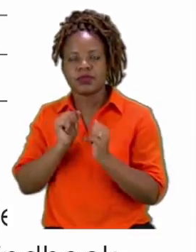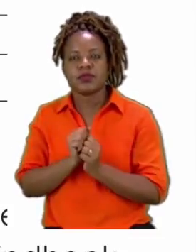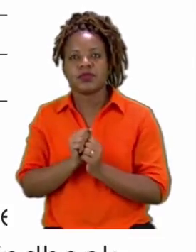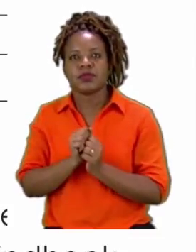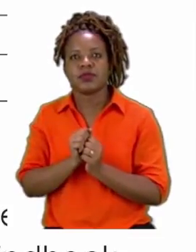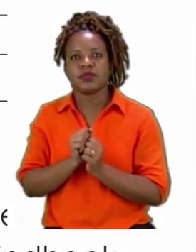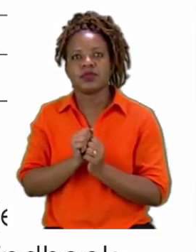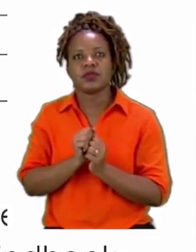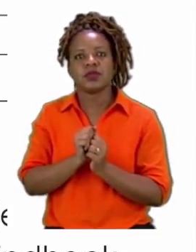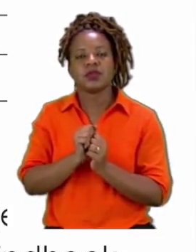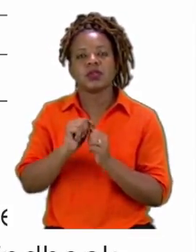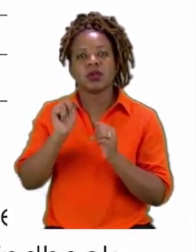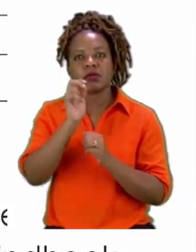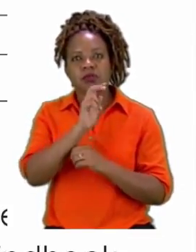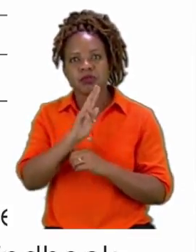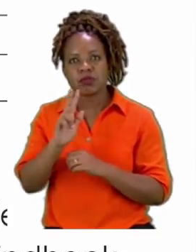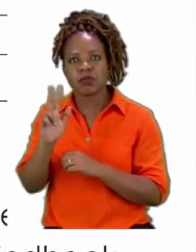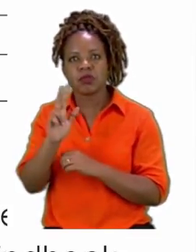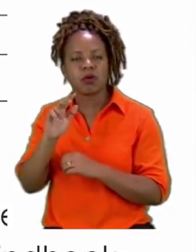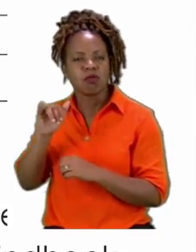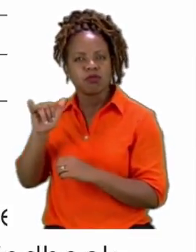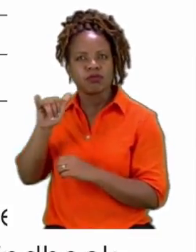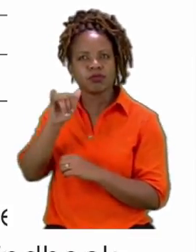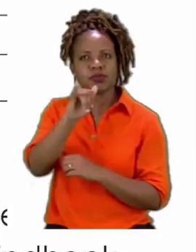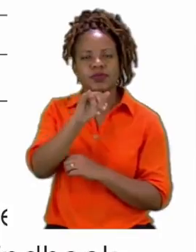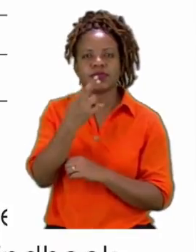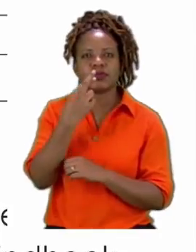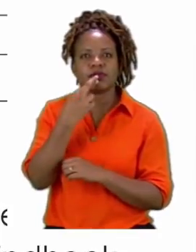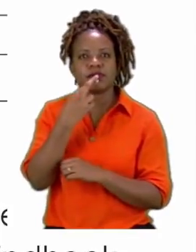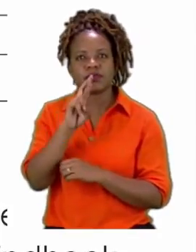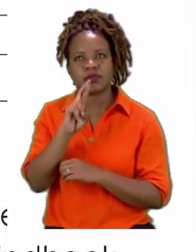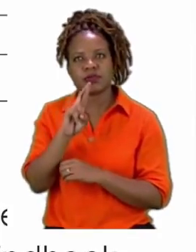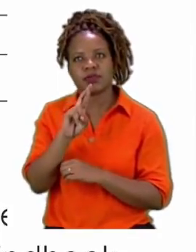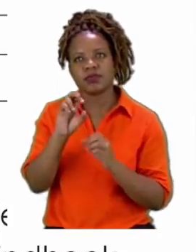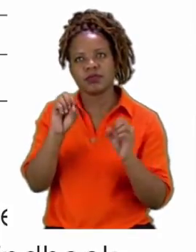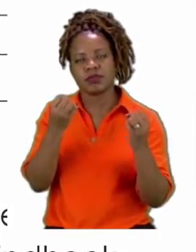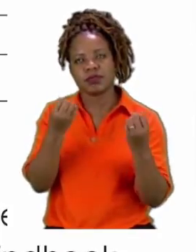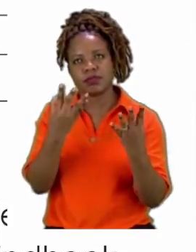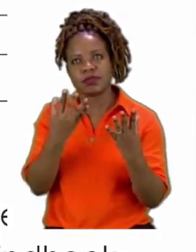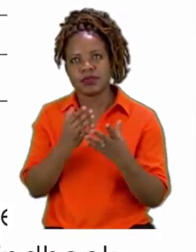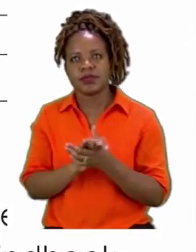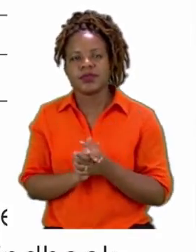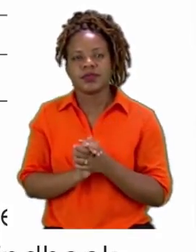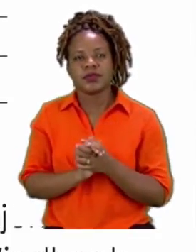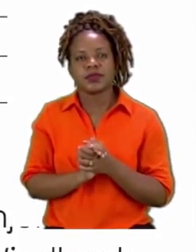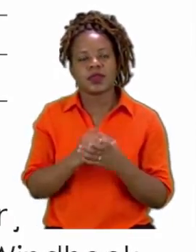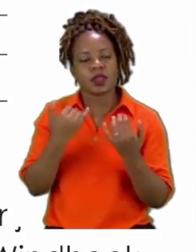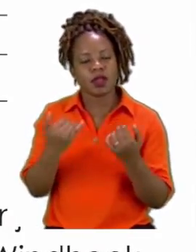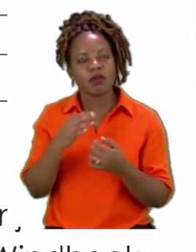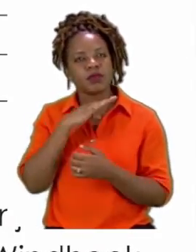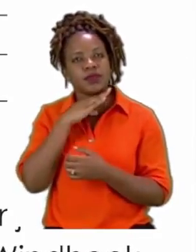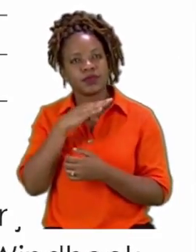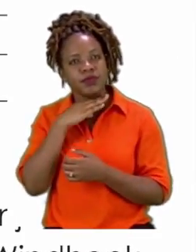to Rundu? So now we know what our story is all about, and we